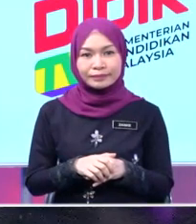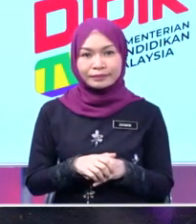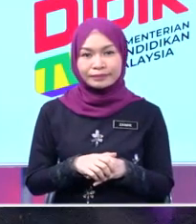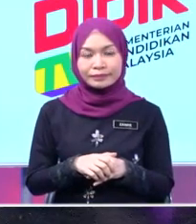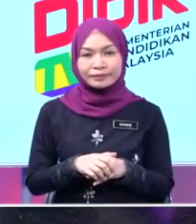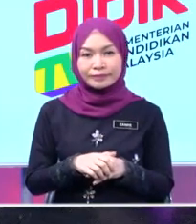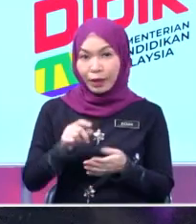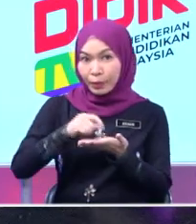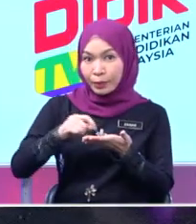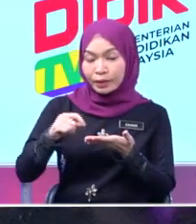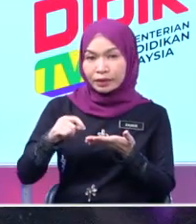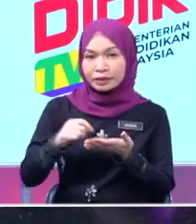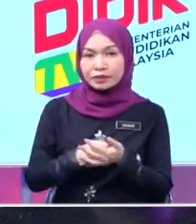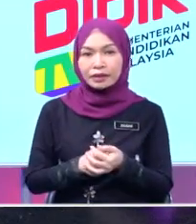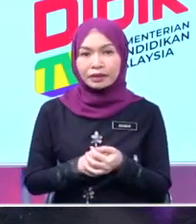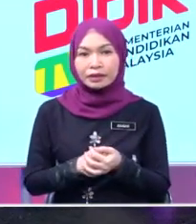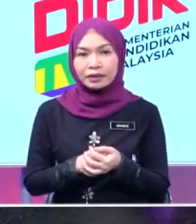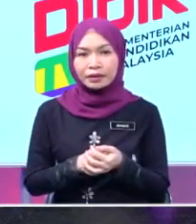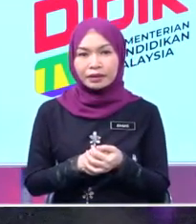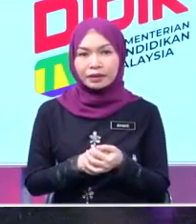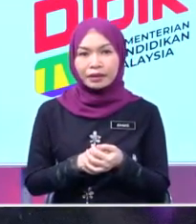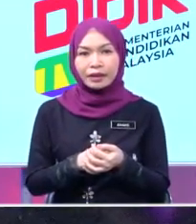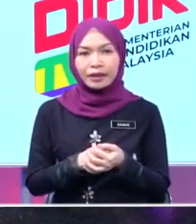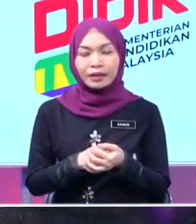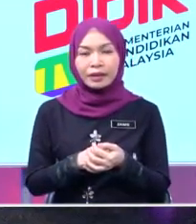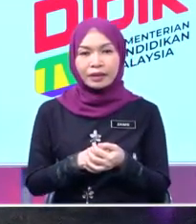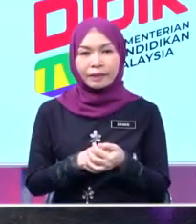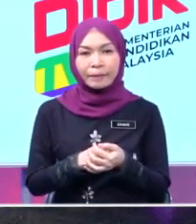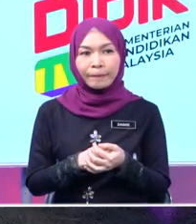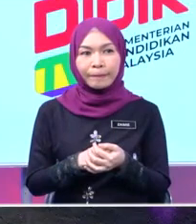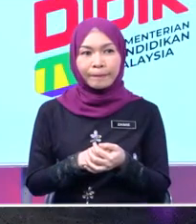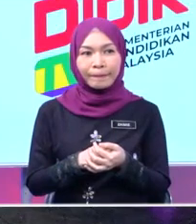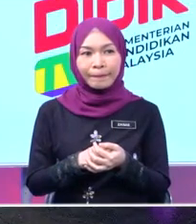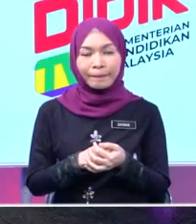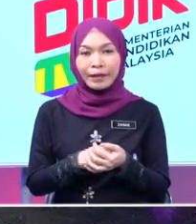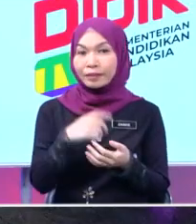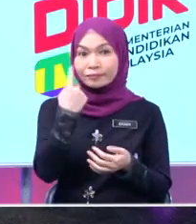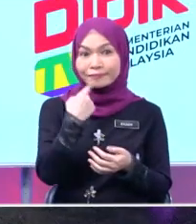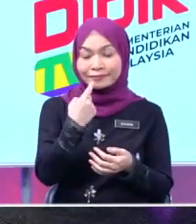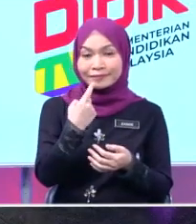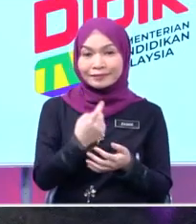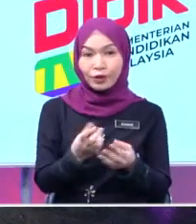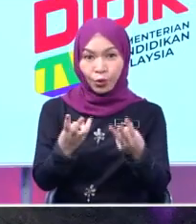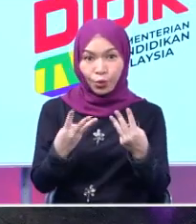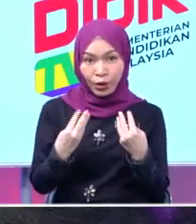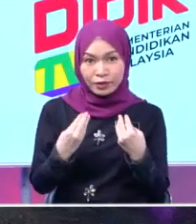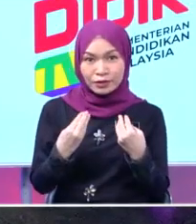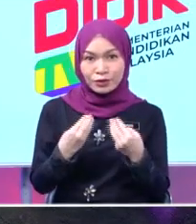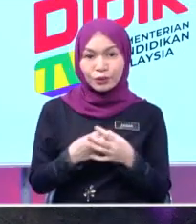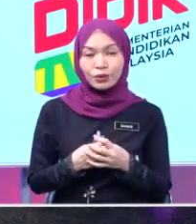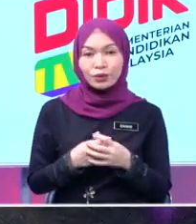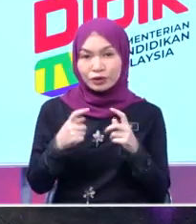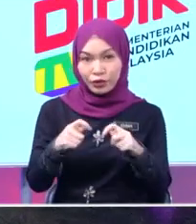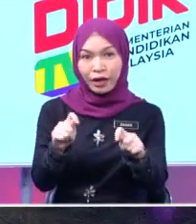writing, introduction. Okay, who would like to try for question number 4? Is it A, B, or C?